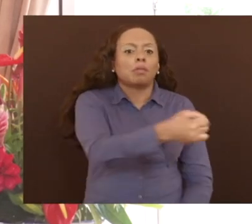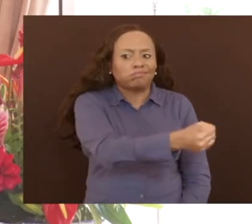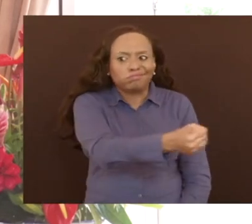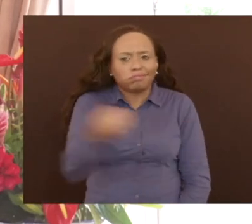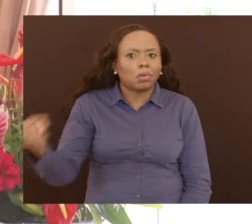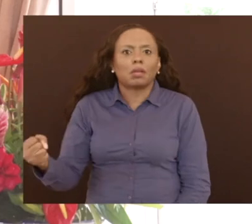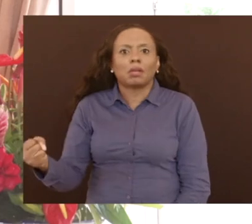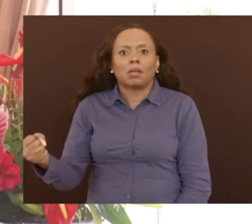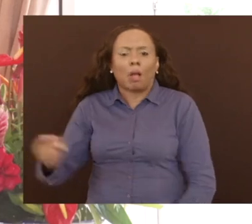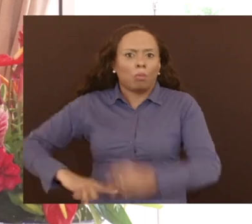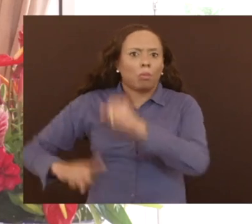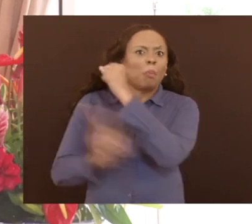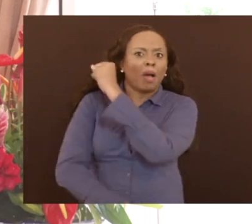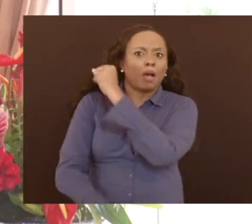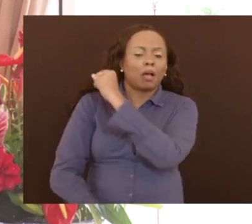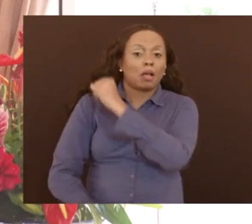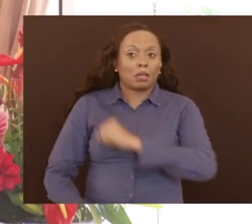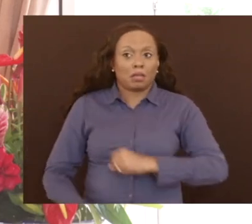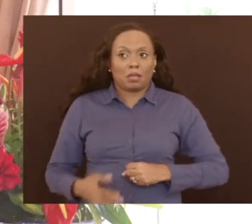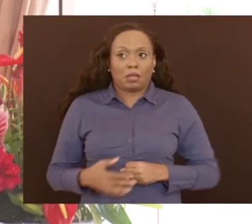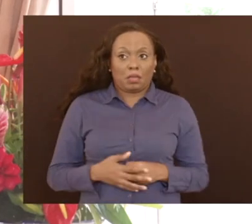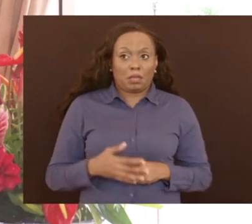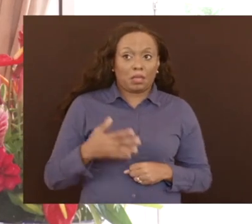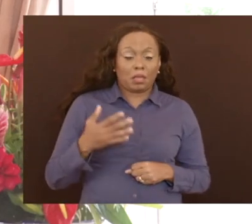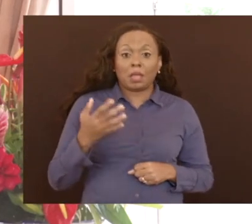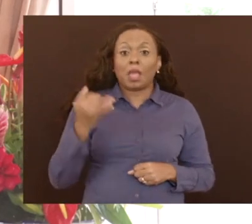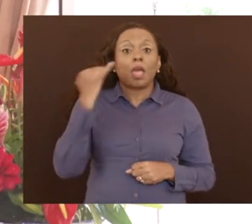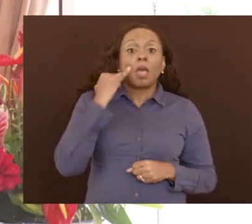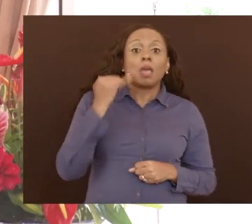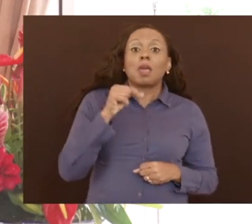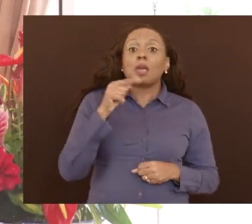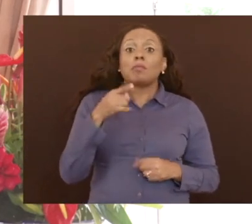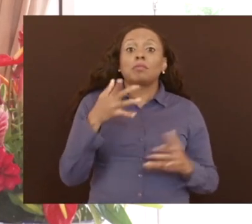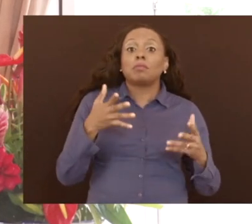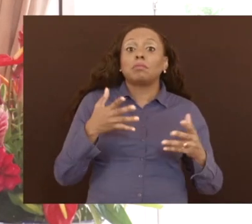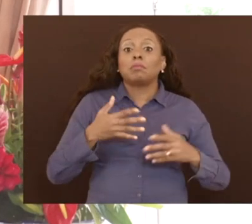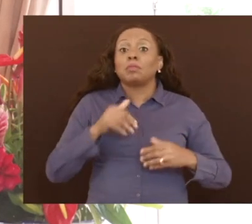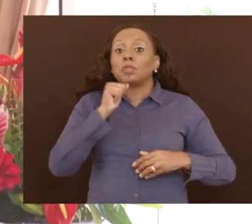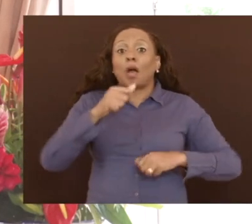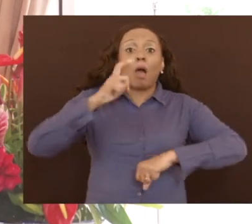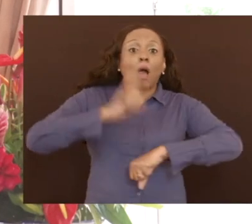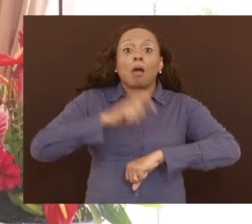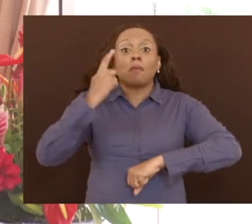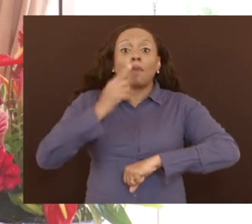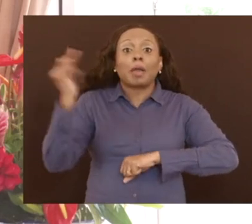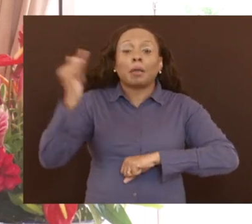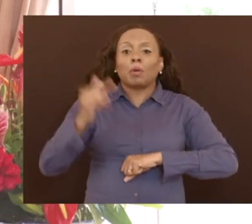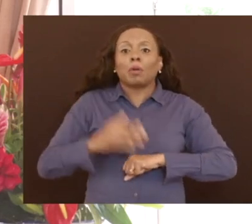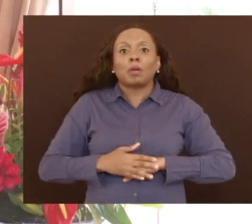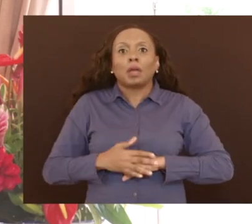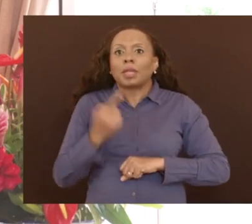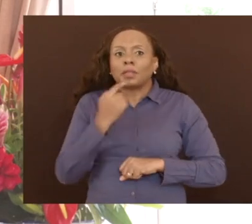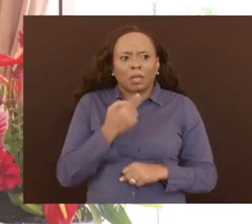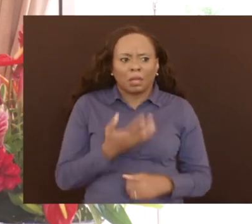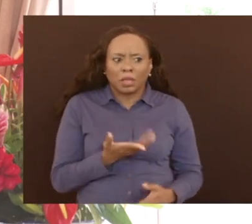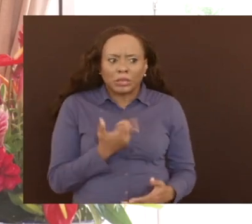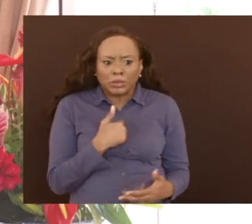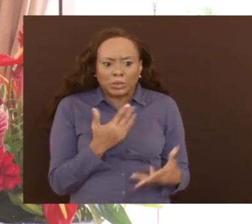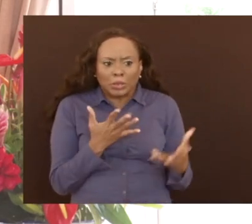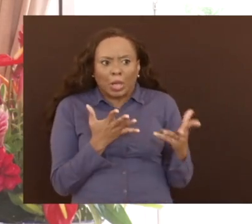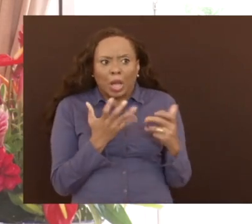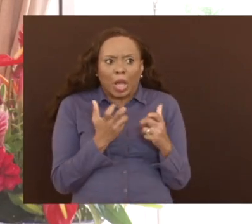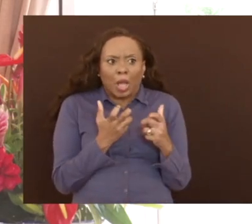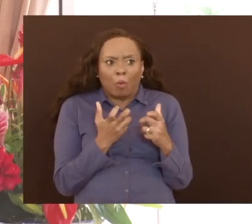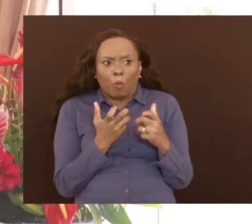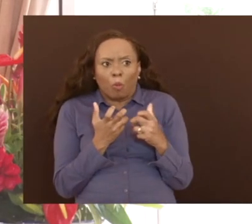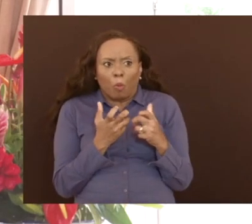that happens to you, pay the change fee and come another day and get the right test, because we are not taking chances with